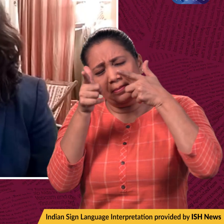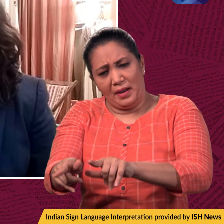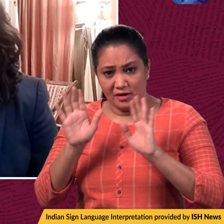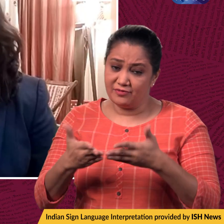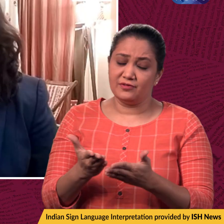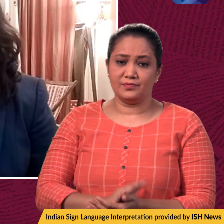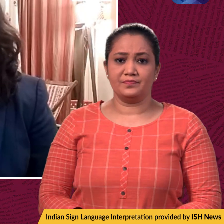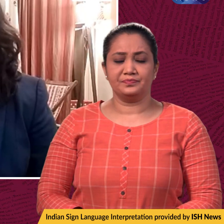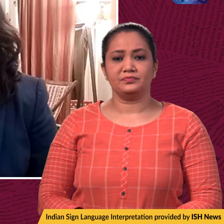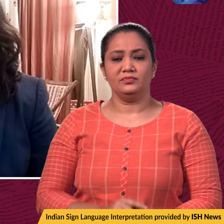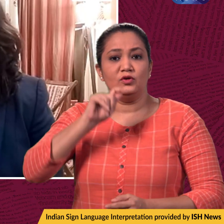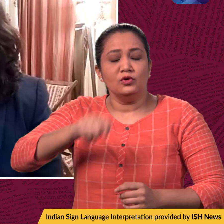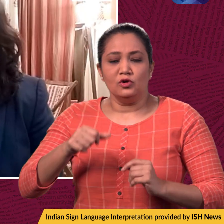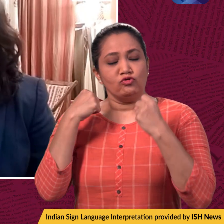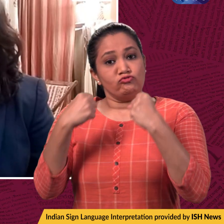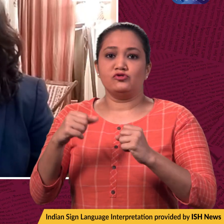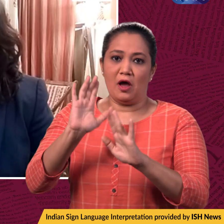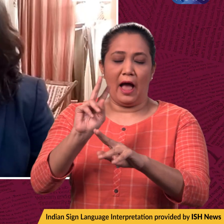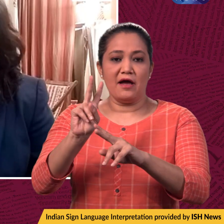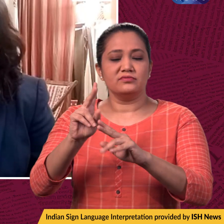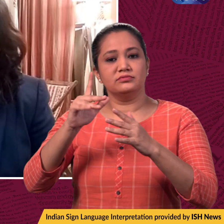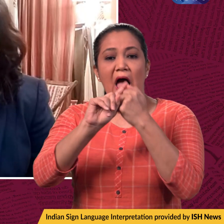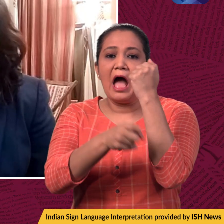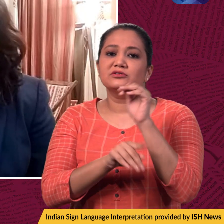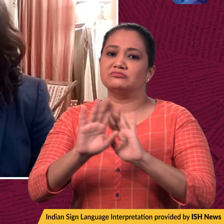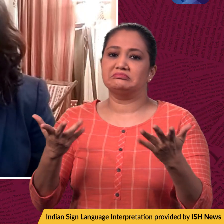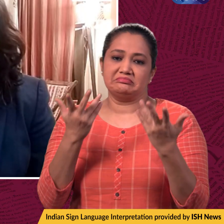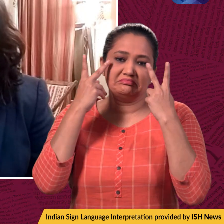in Mariupol, the last Ukrainian stronghold in the city.